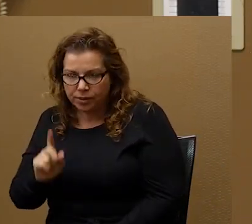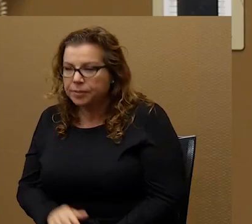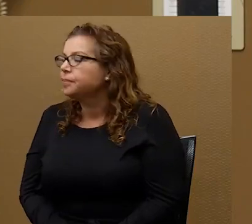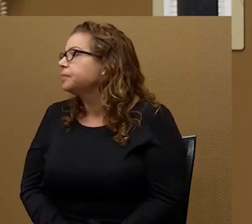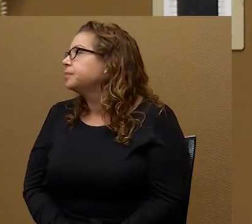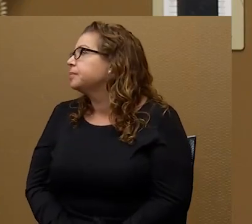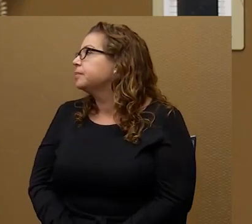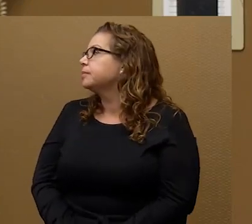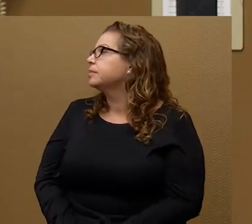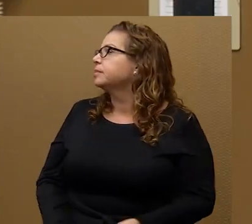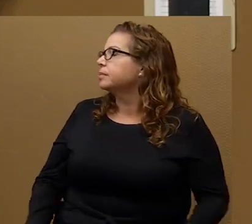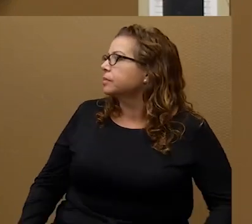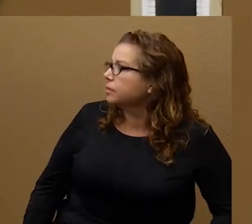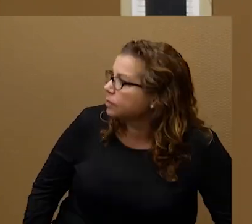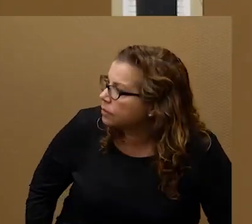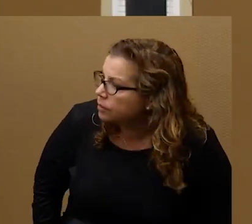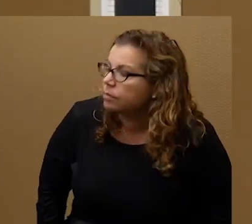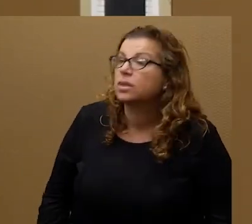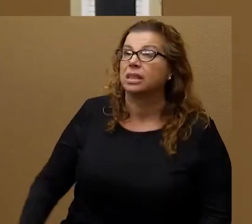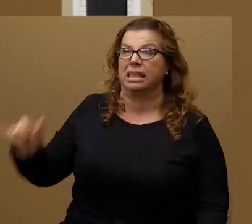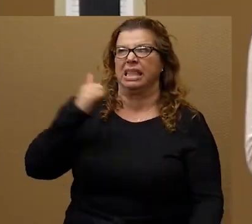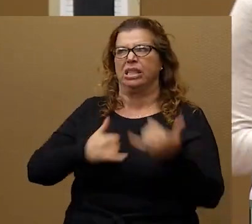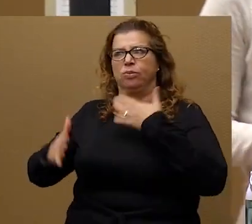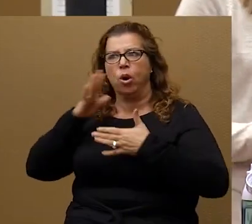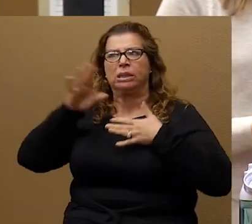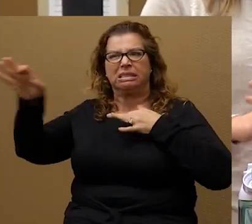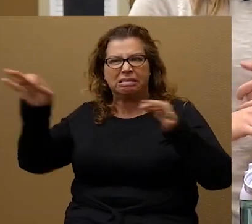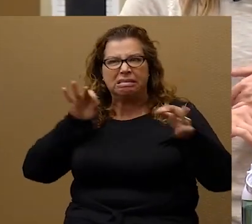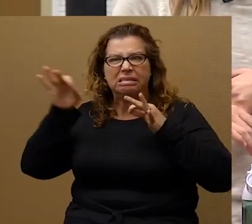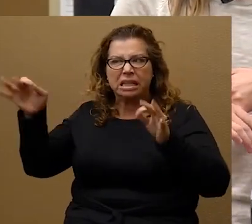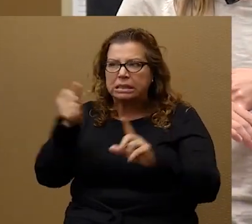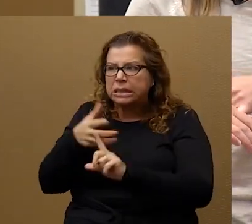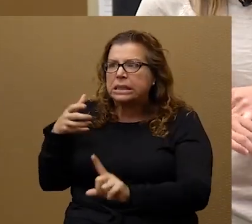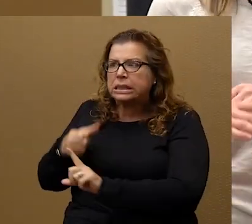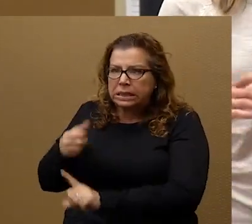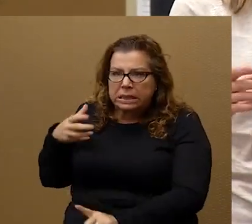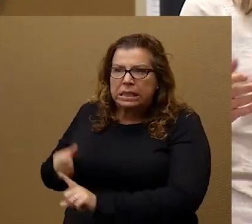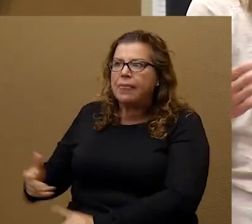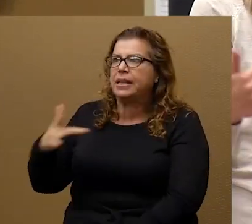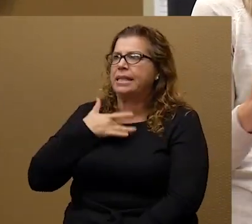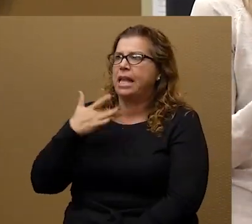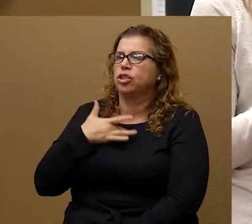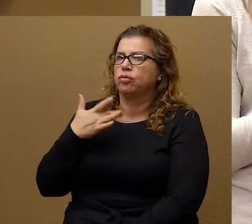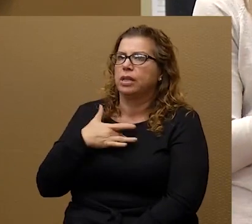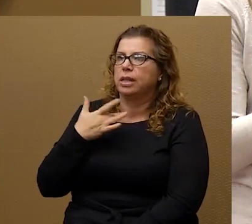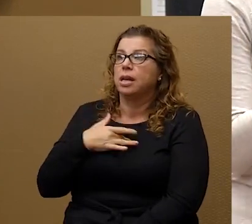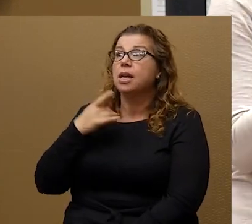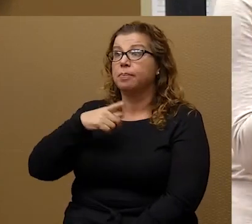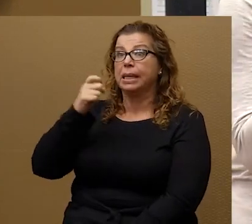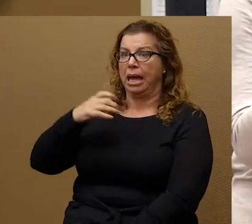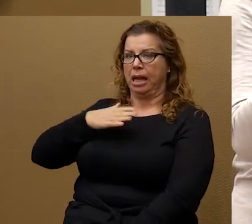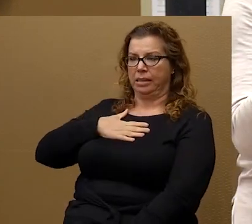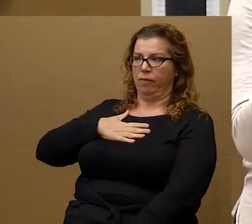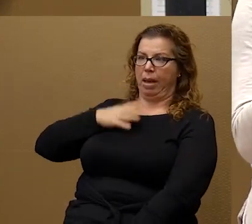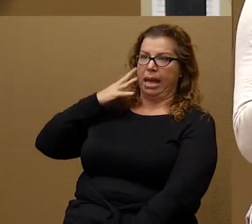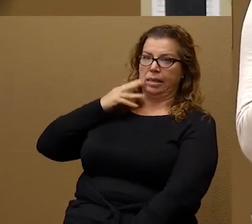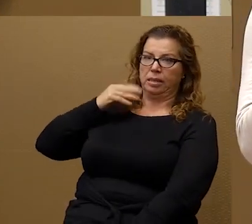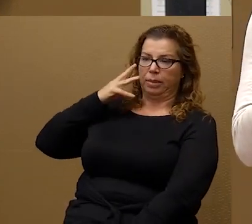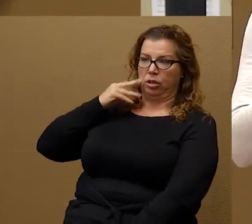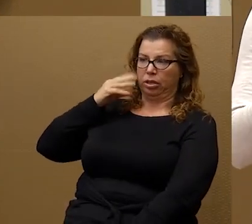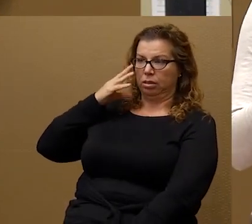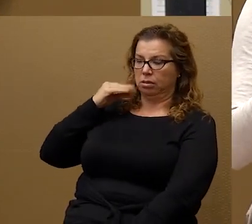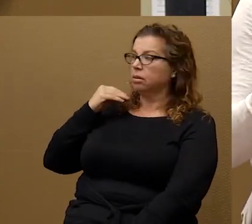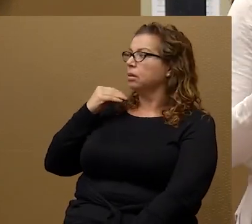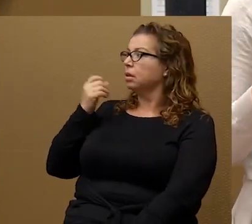Also, I really dove into the sensory piece this morning just because of my own prior experience. We're